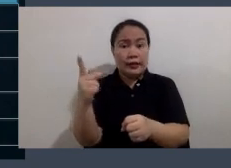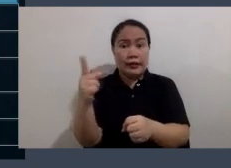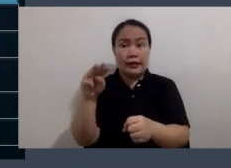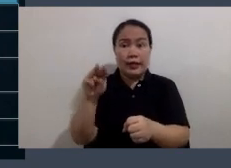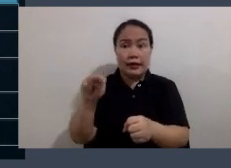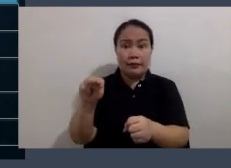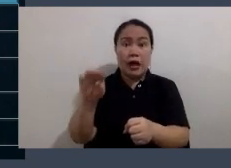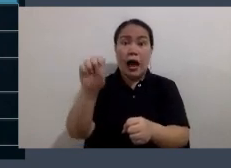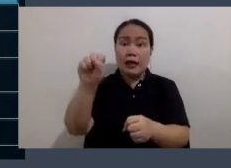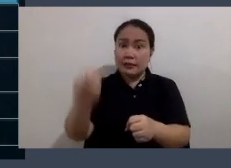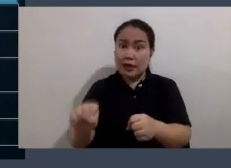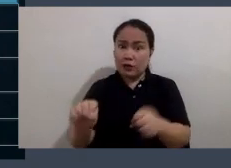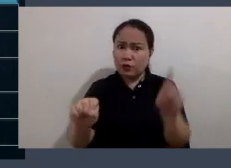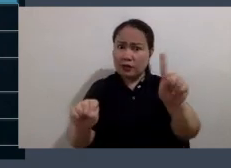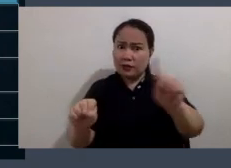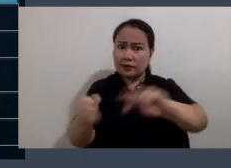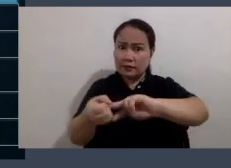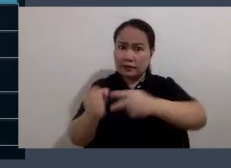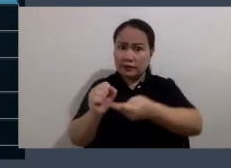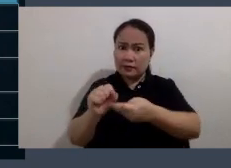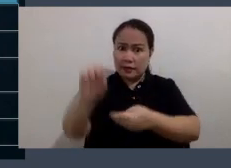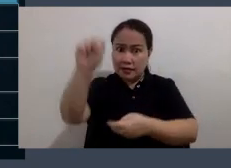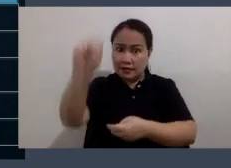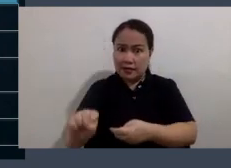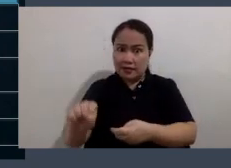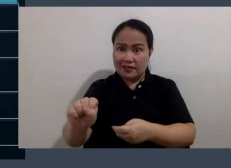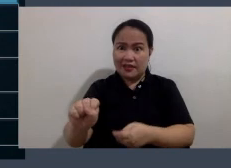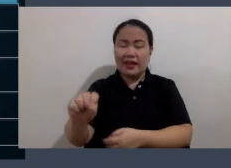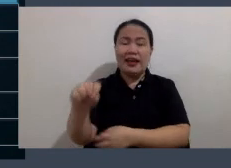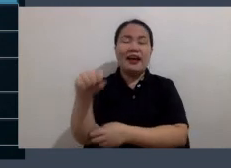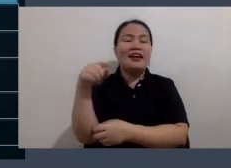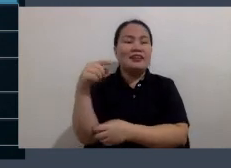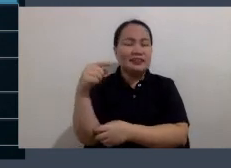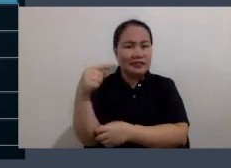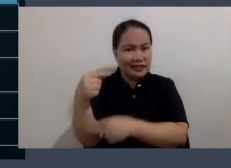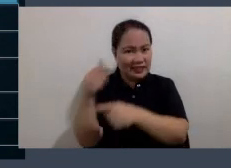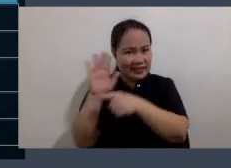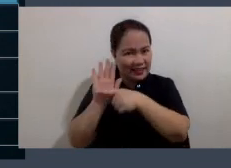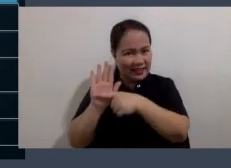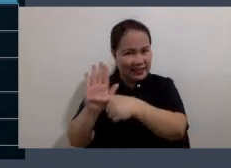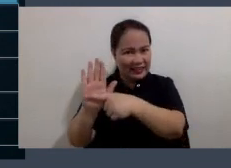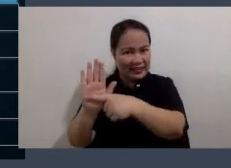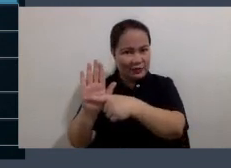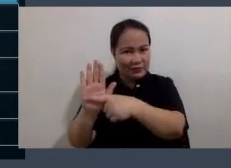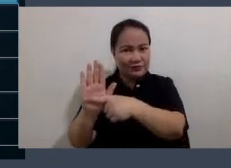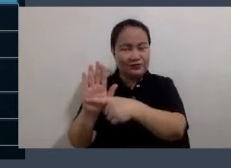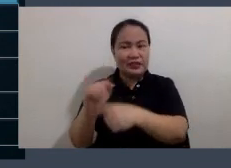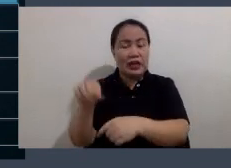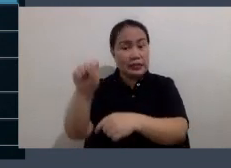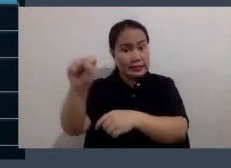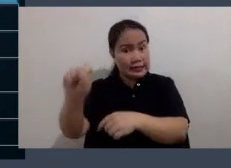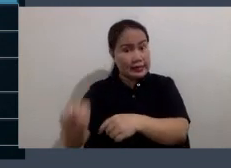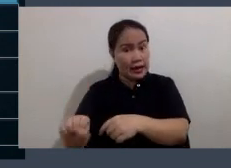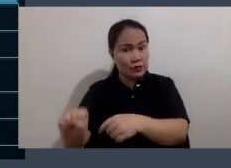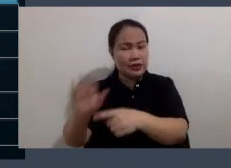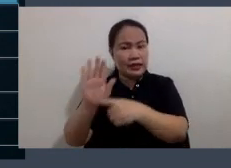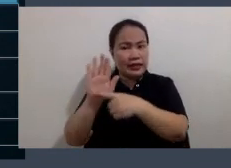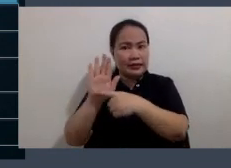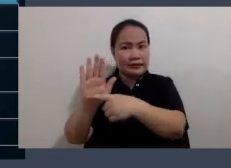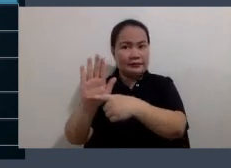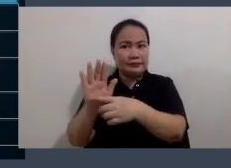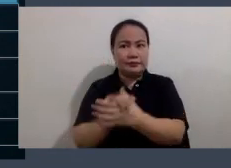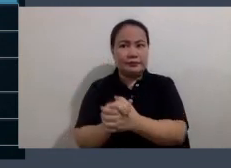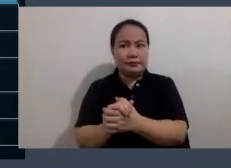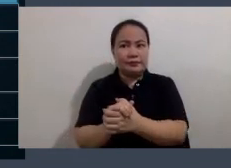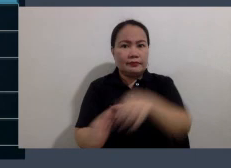kung saan yun ang magsasabi sa inyo kung ito ay positive o negative. So, in this